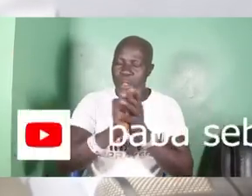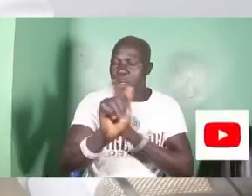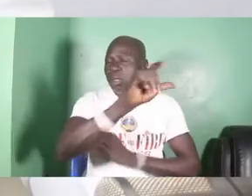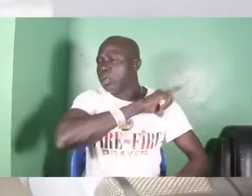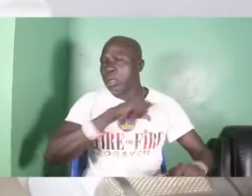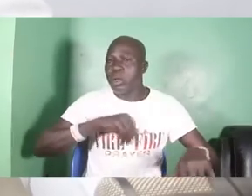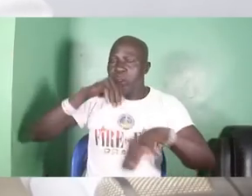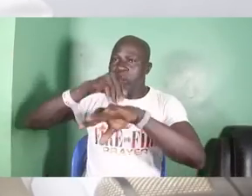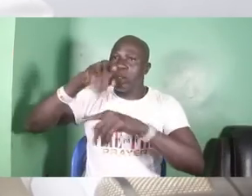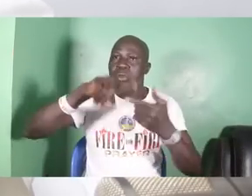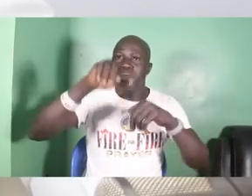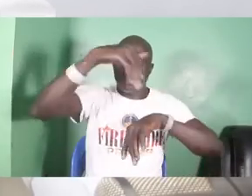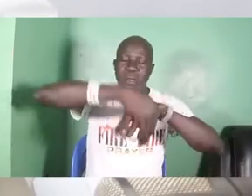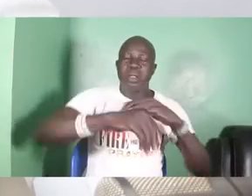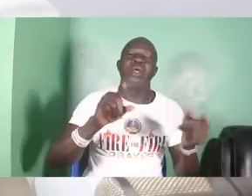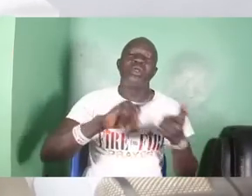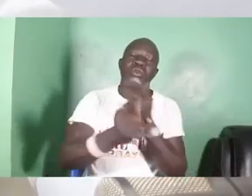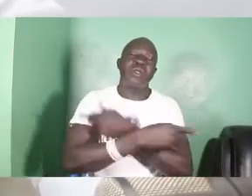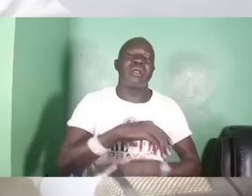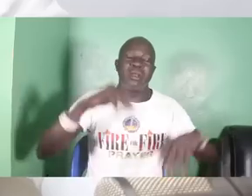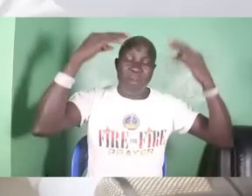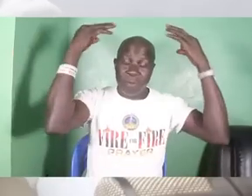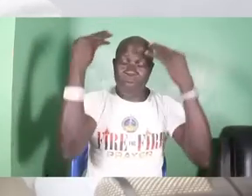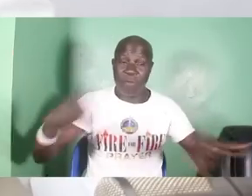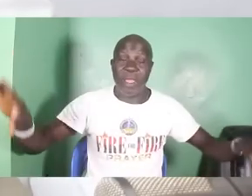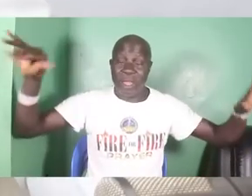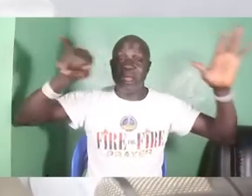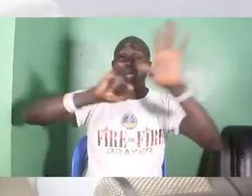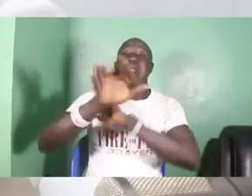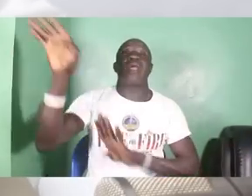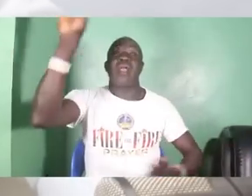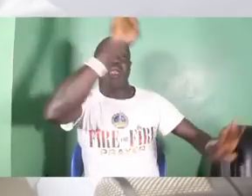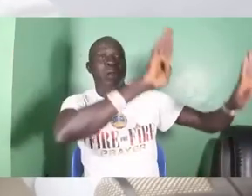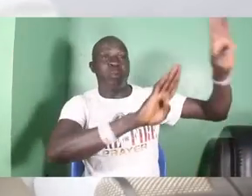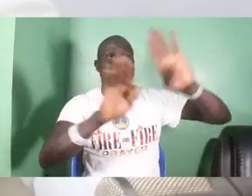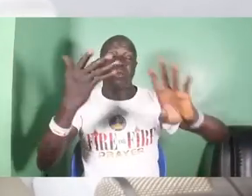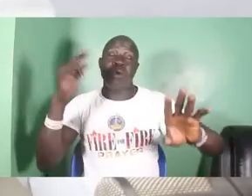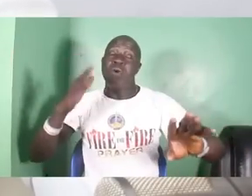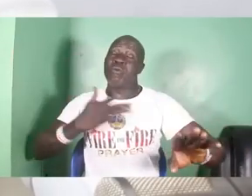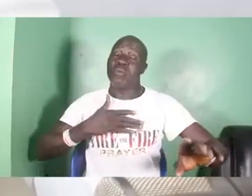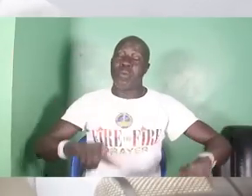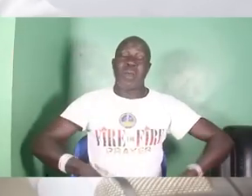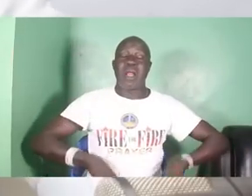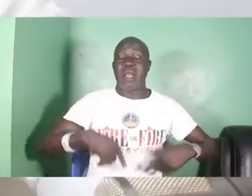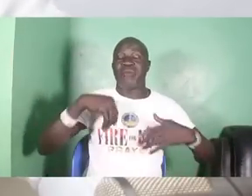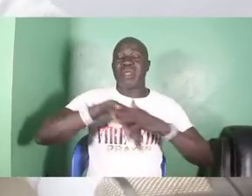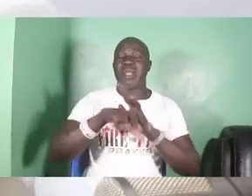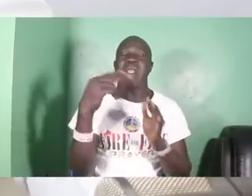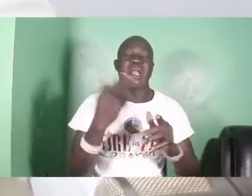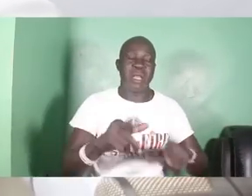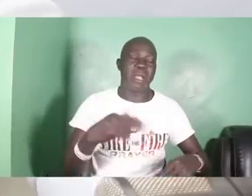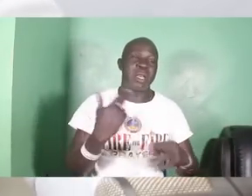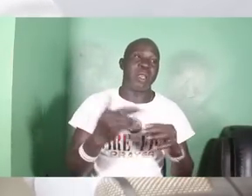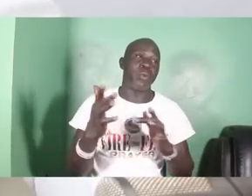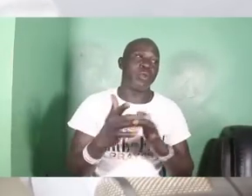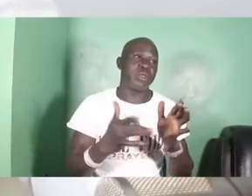has said. Oru one. Tonight. Final ogun aye mi. The final of the battle of my life. Final ogun aye mi. Final ogun aye mi. The final of the battle of my life.